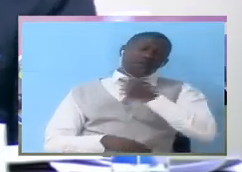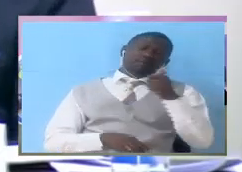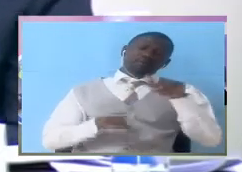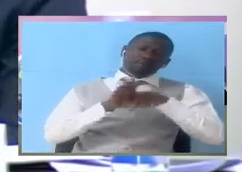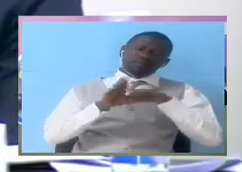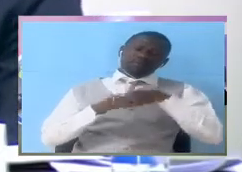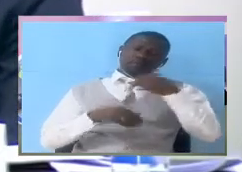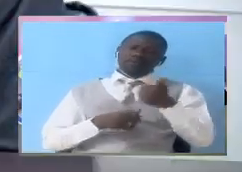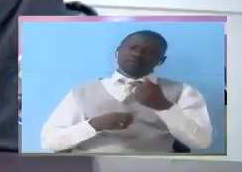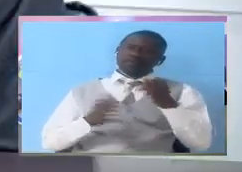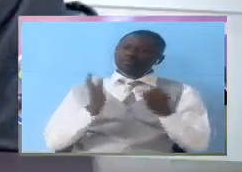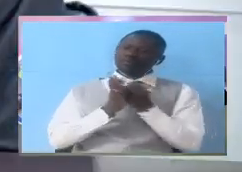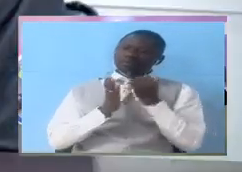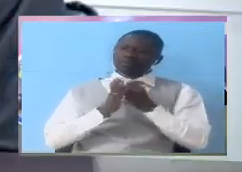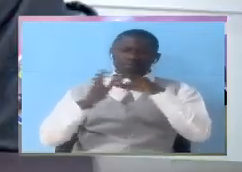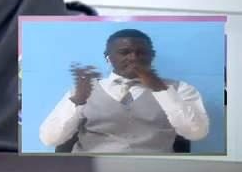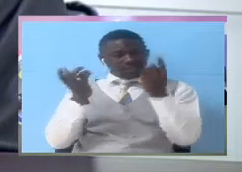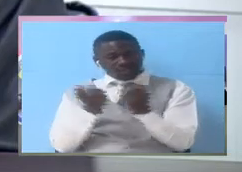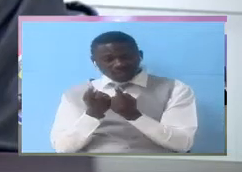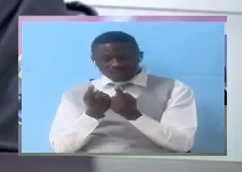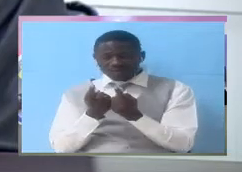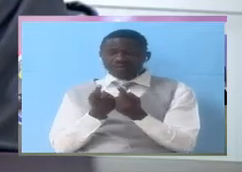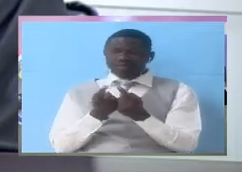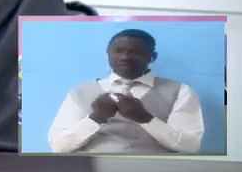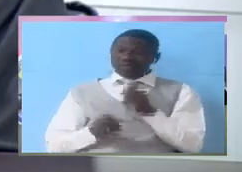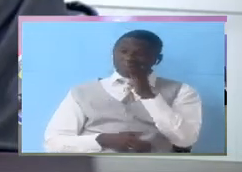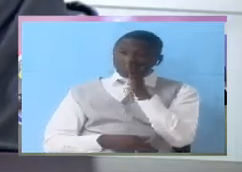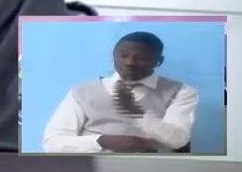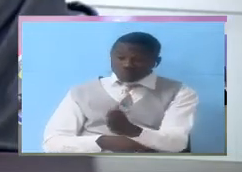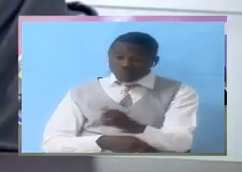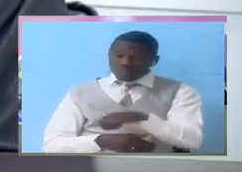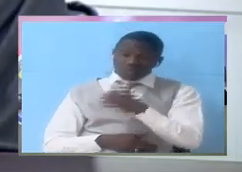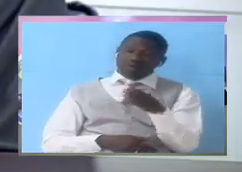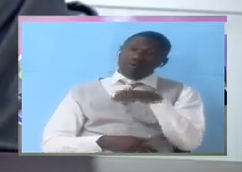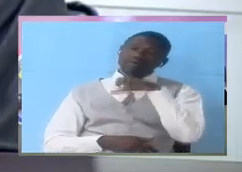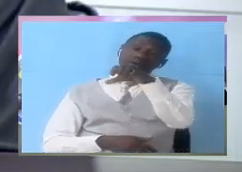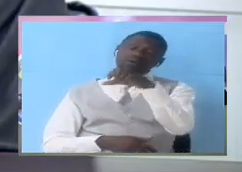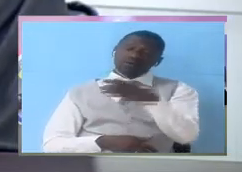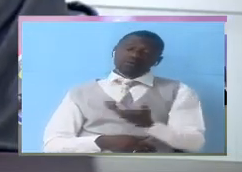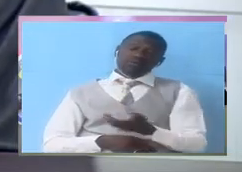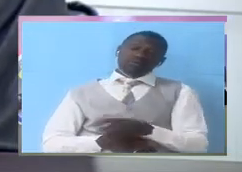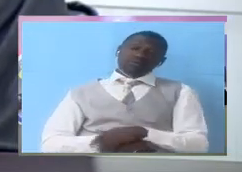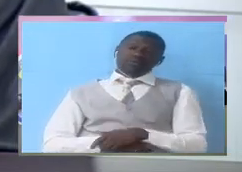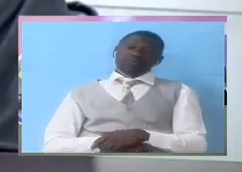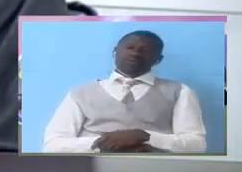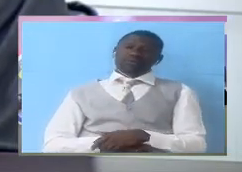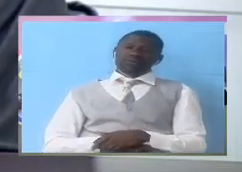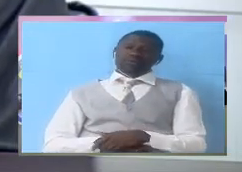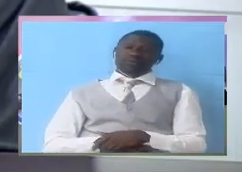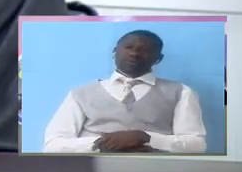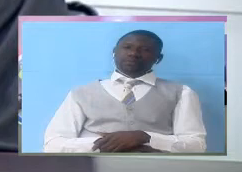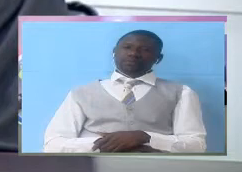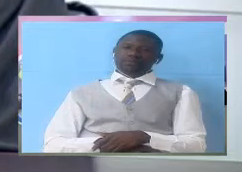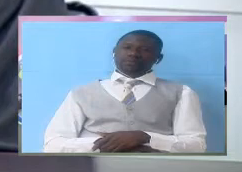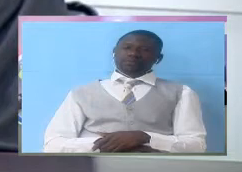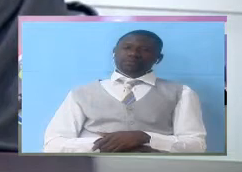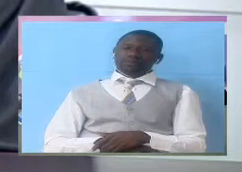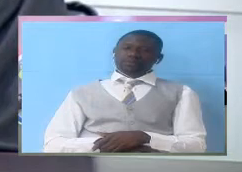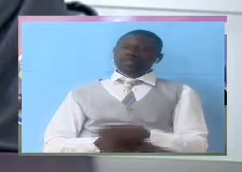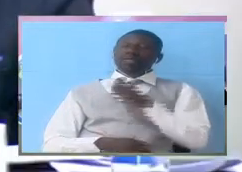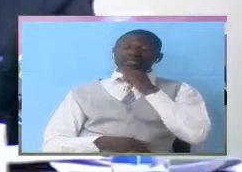panel. Is that true or that is false? The chairman of the panel would come to my office practically every day to submit daily